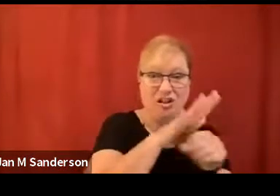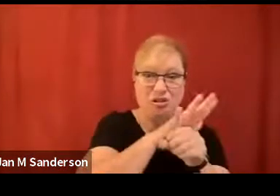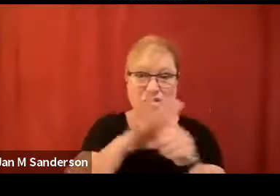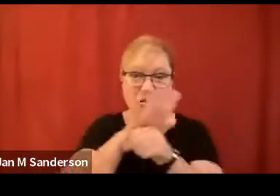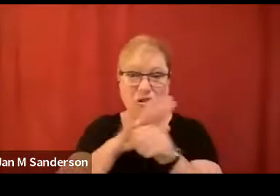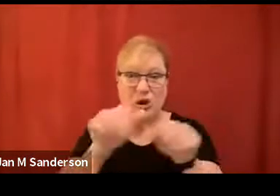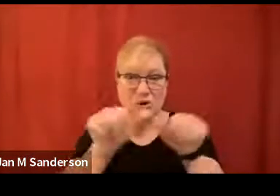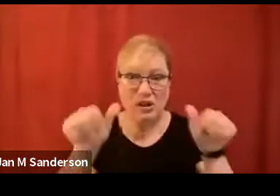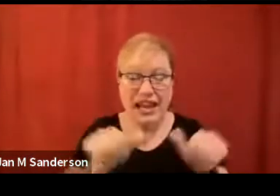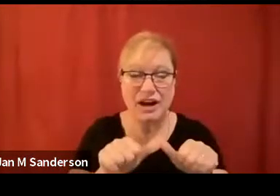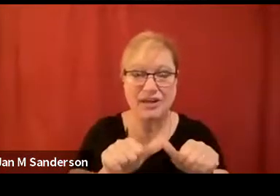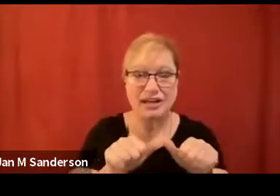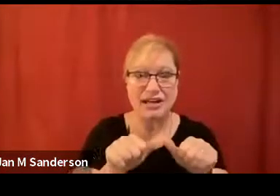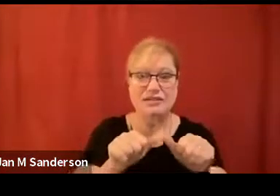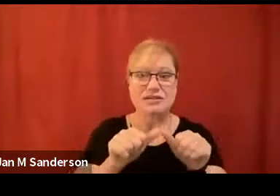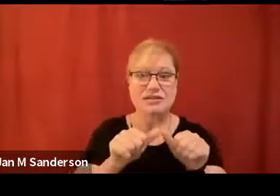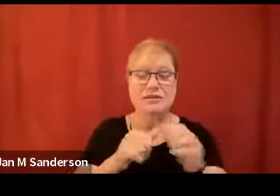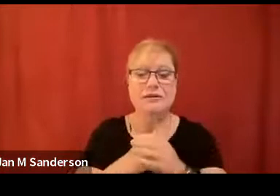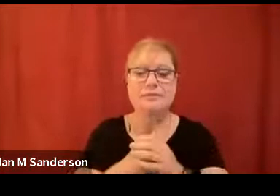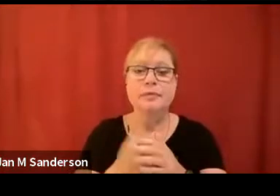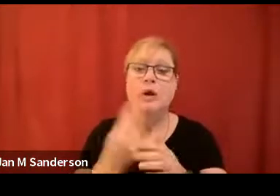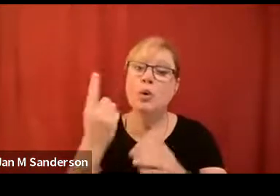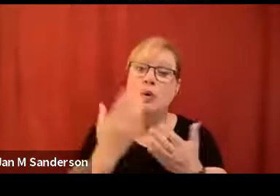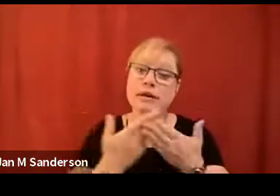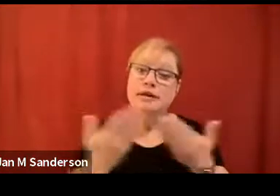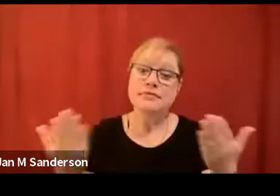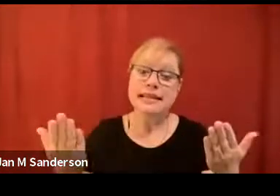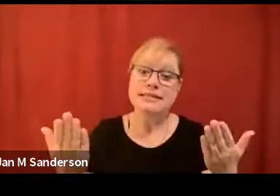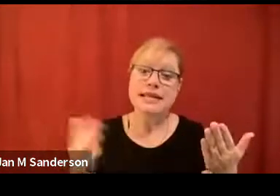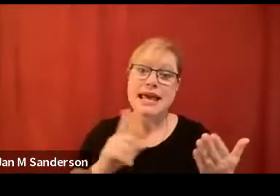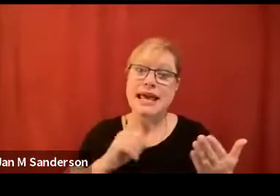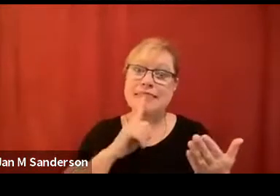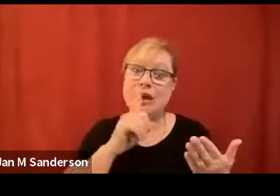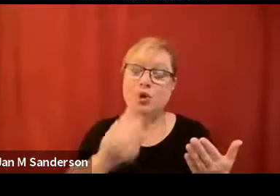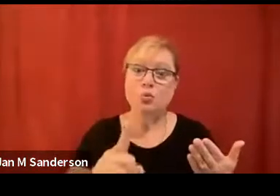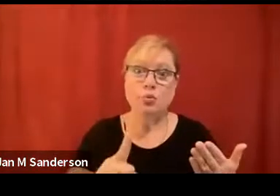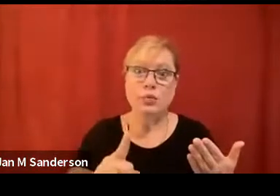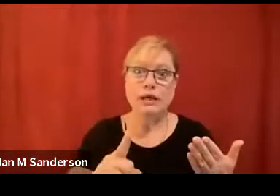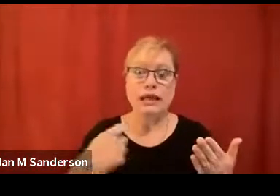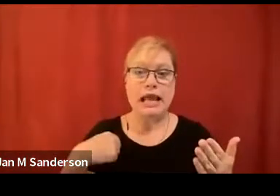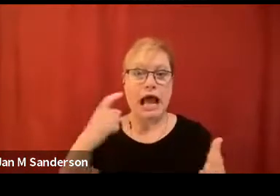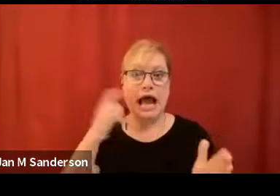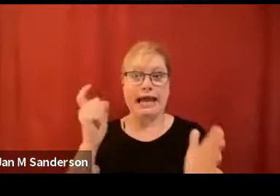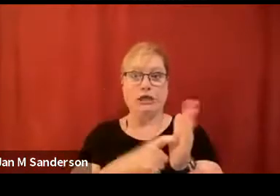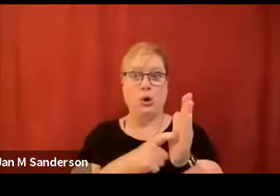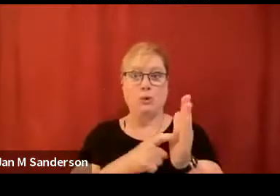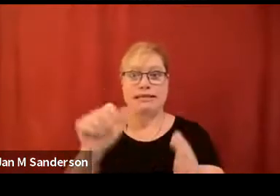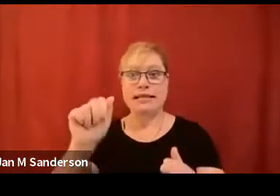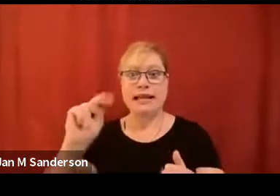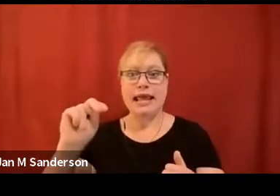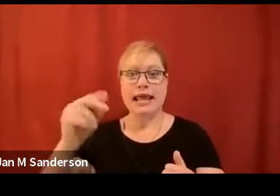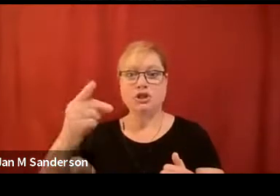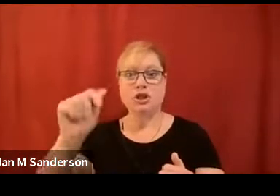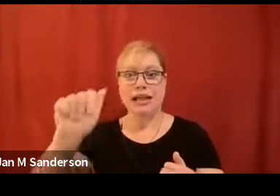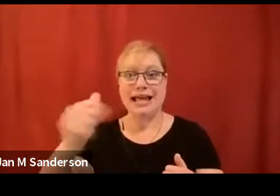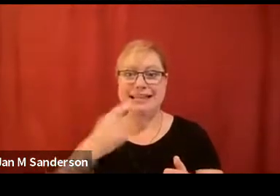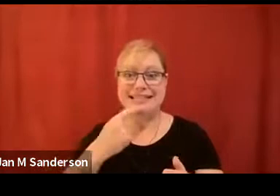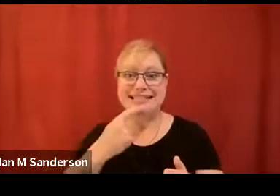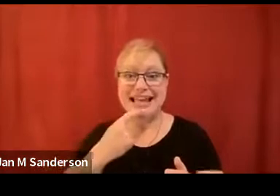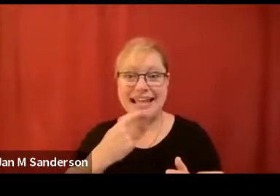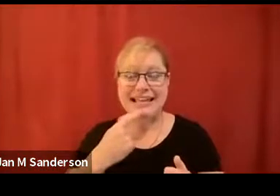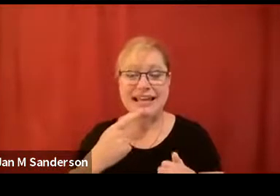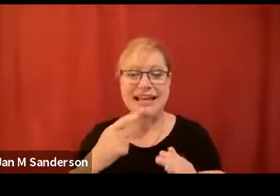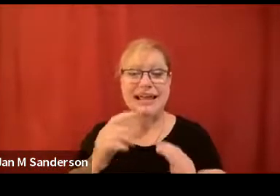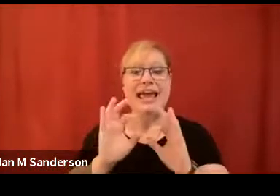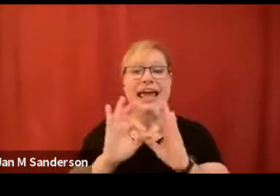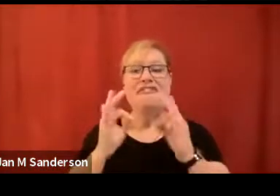last year has been. And one of the things that really jumped out to me that Angela shared, that I would say, Naomi, is like the fourth